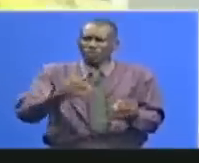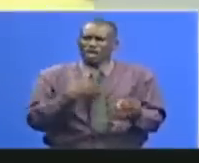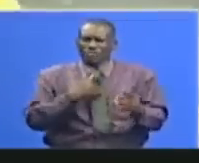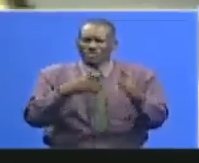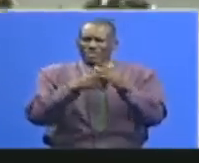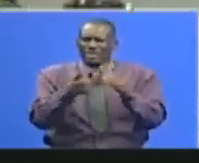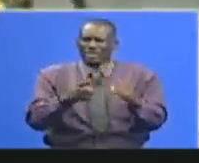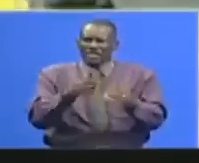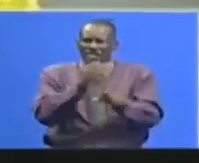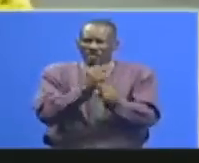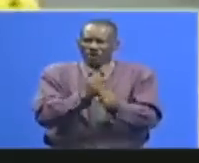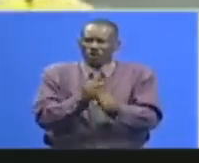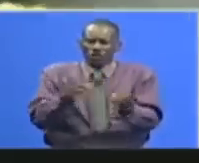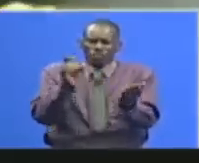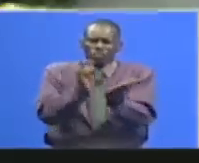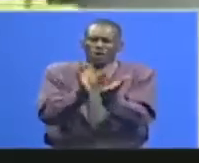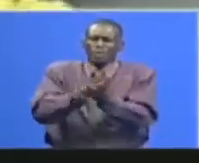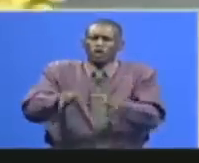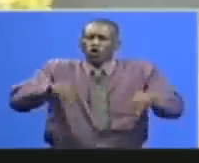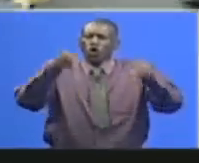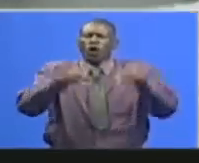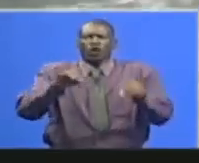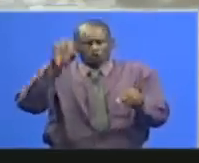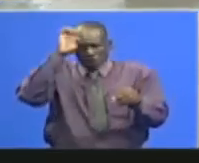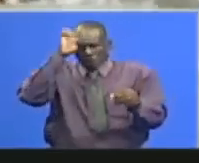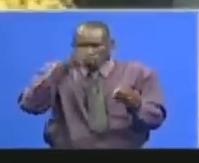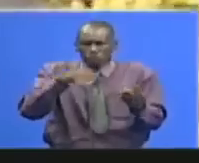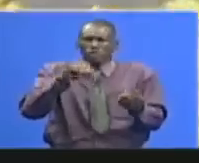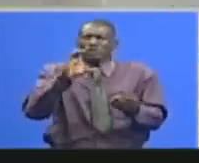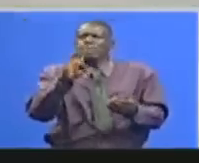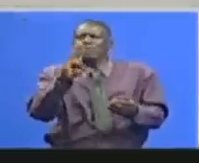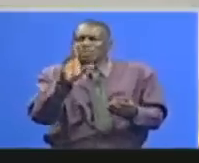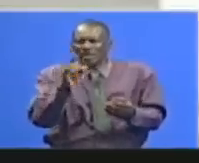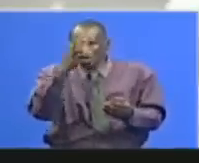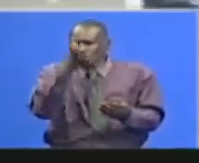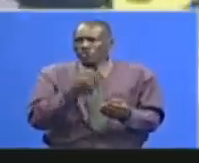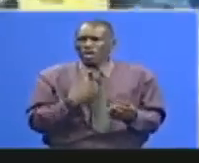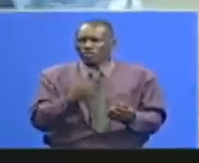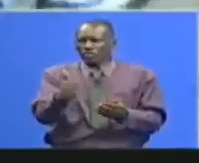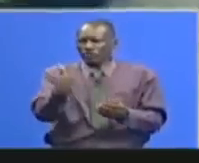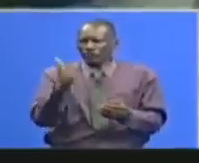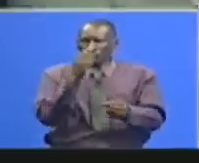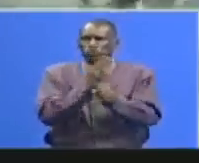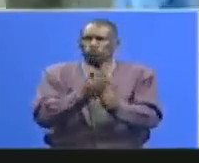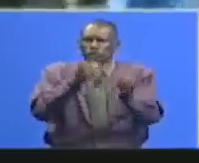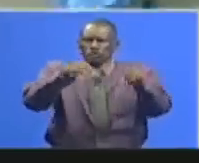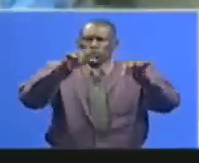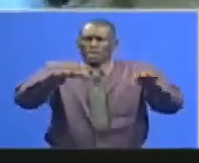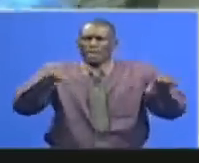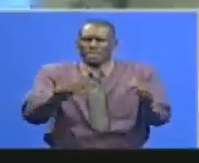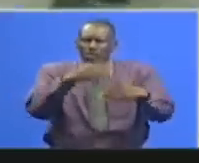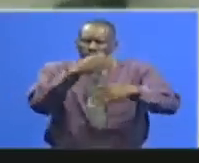an exercise to evict hawkers from the Eldoret Central Business District because they had refused to use a modern market put up for